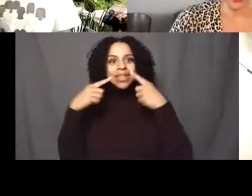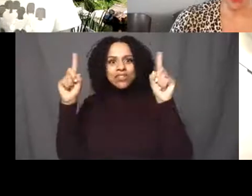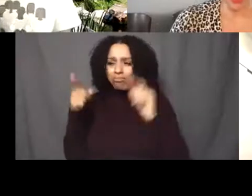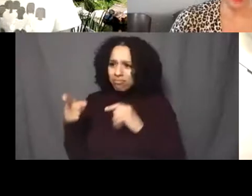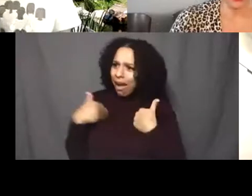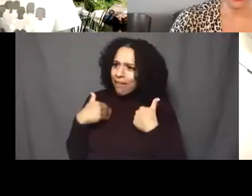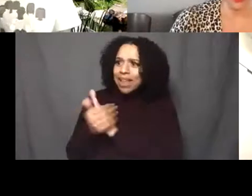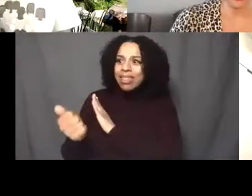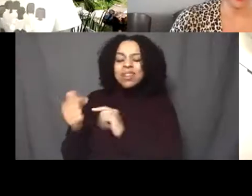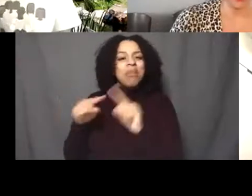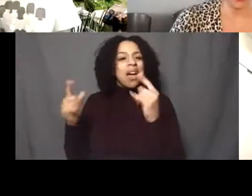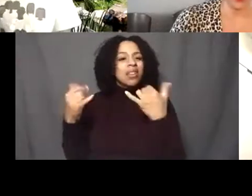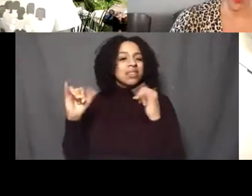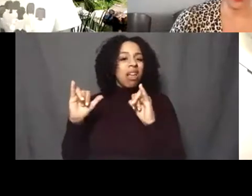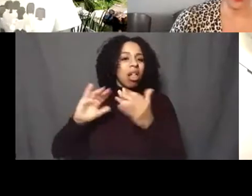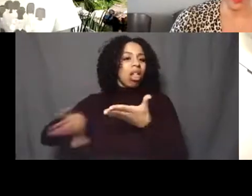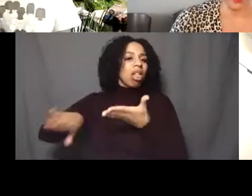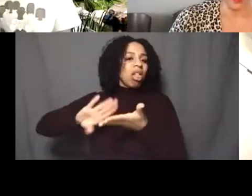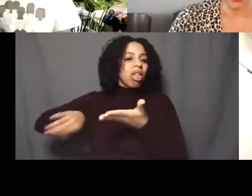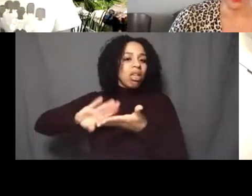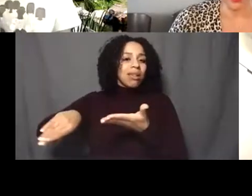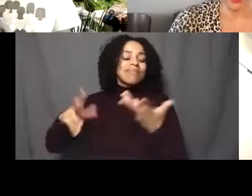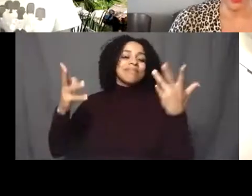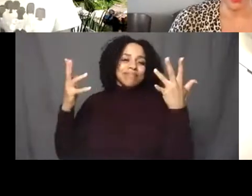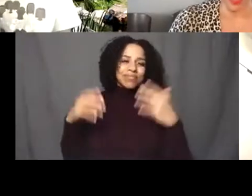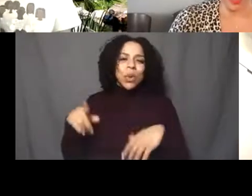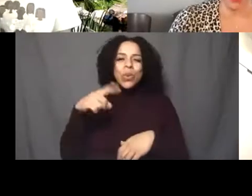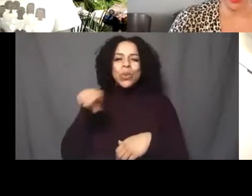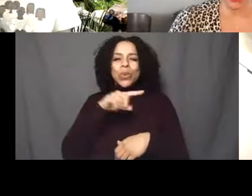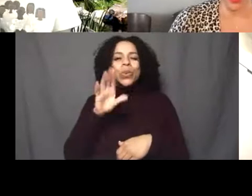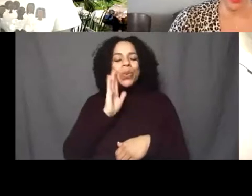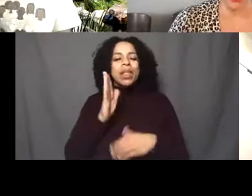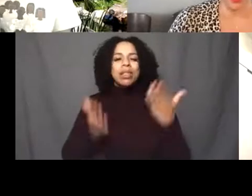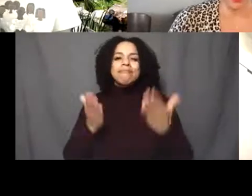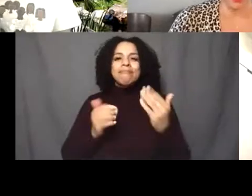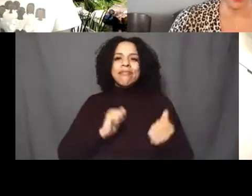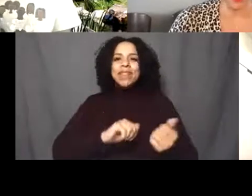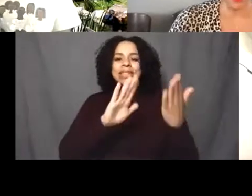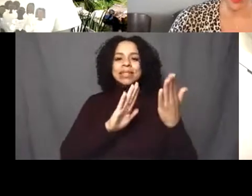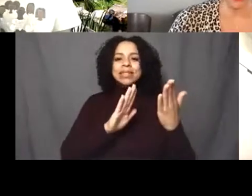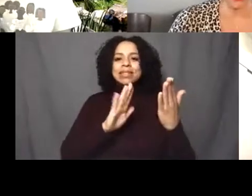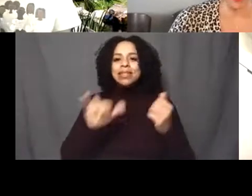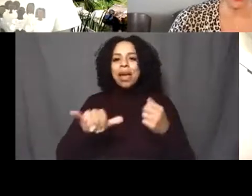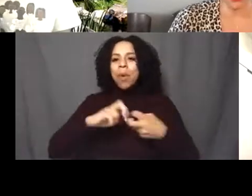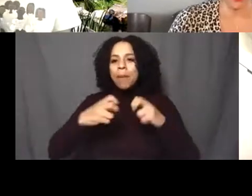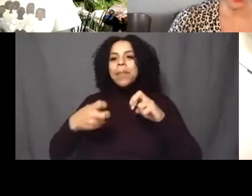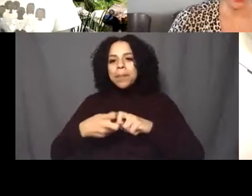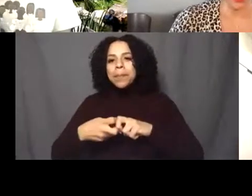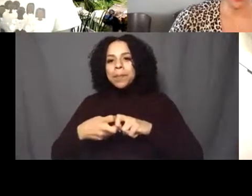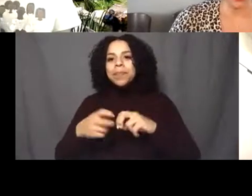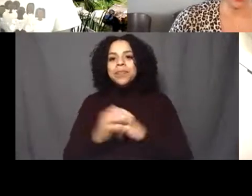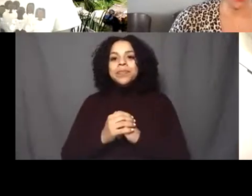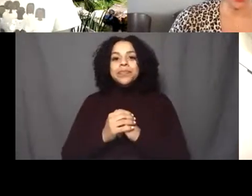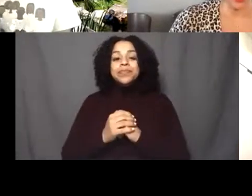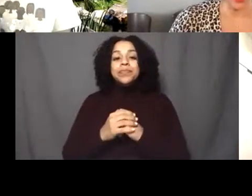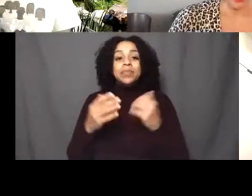think you're all going to have to, at some point, grapple with that. The decision that I made was, if I had to lose myself to succeed,